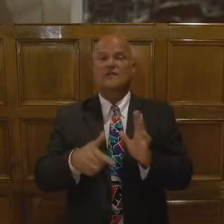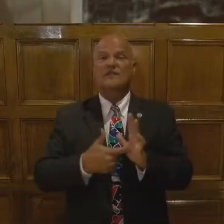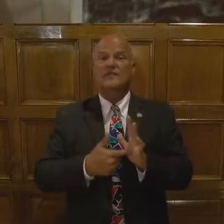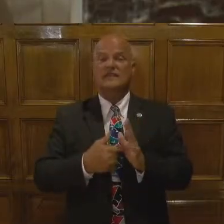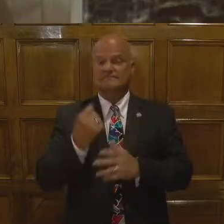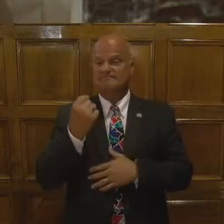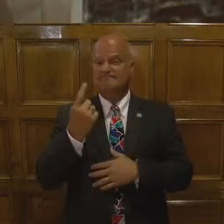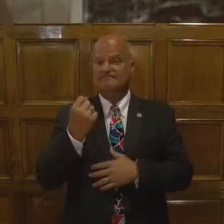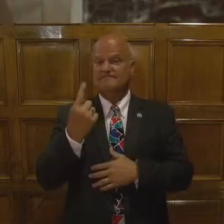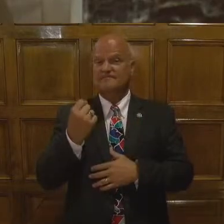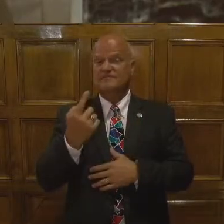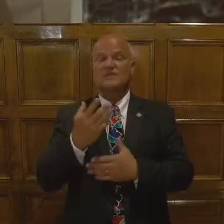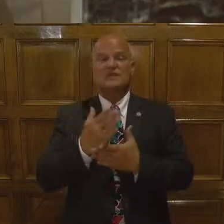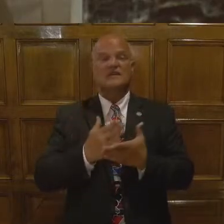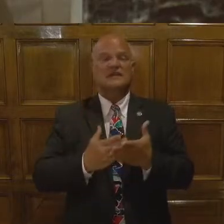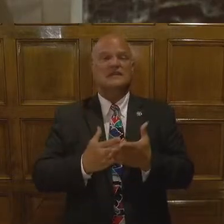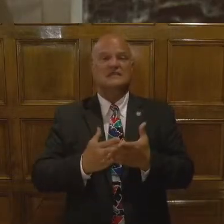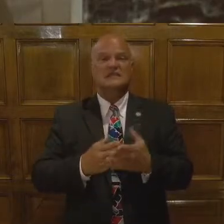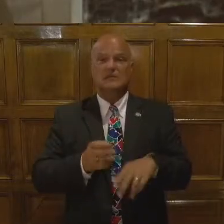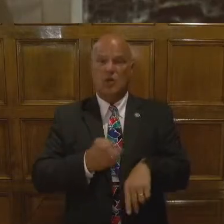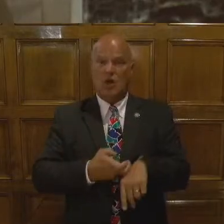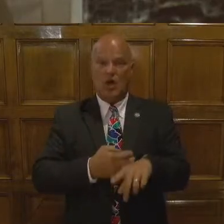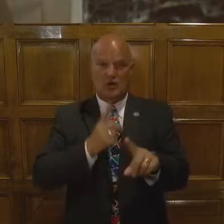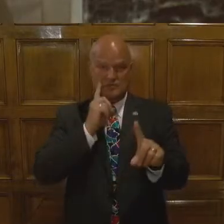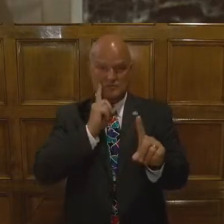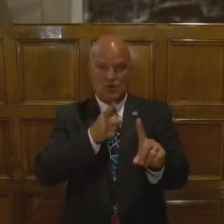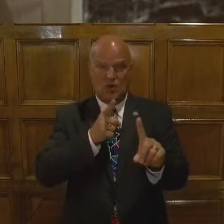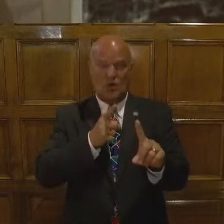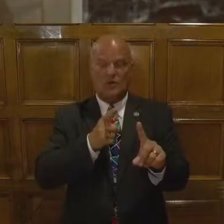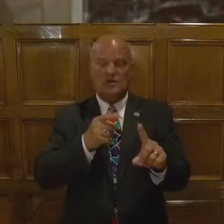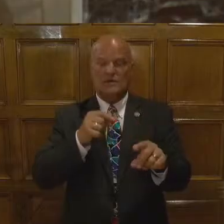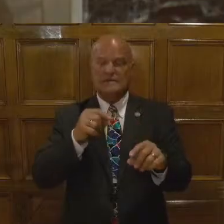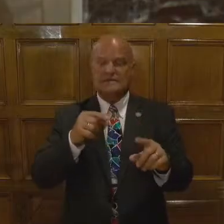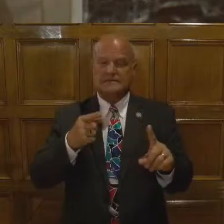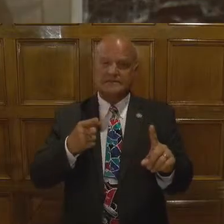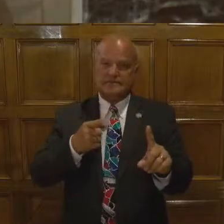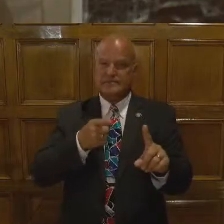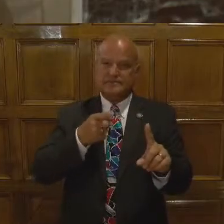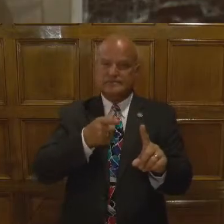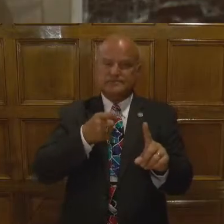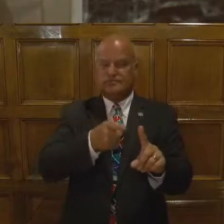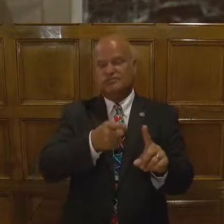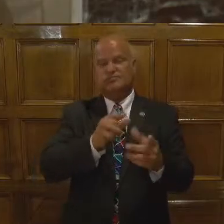He understood that there was going to be hard going as we got down to